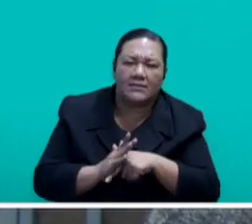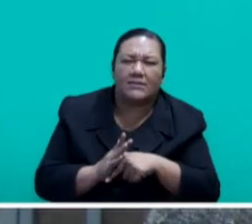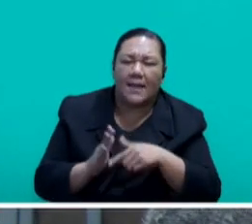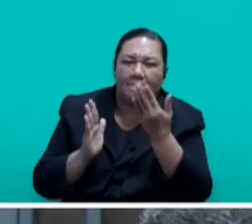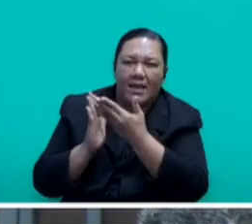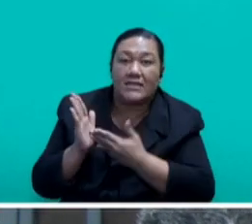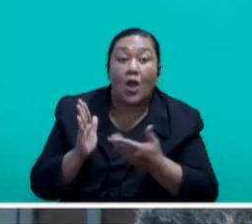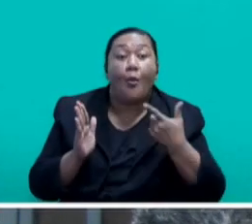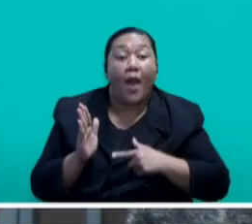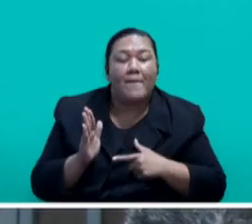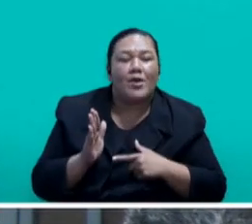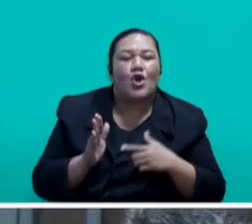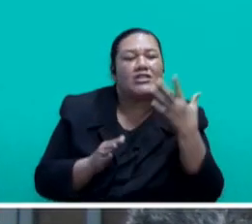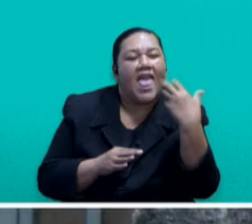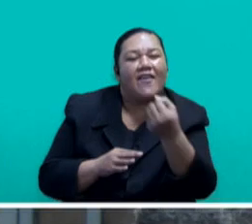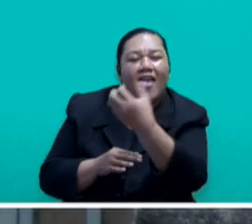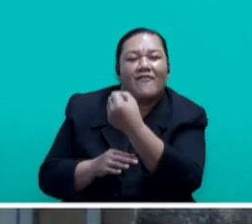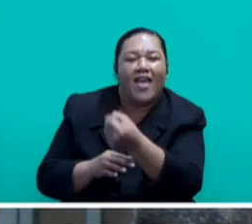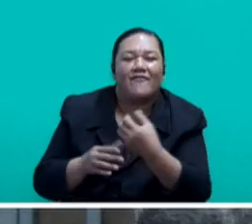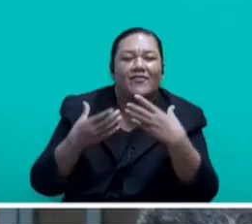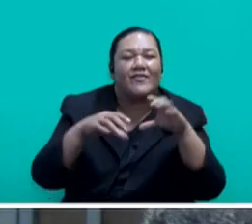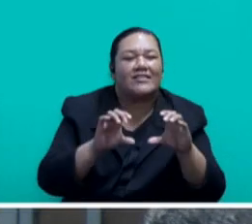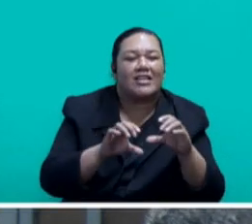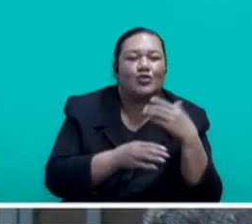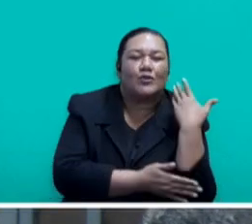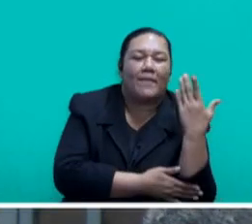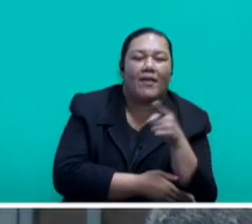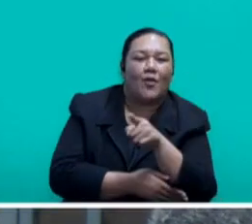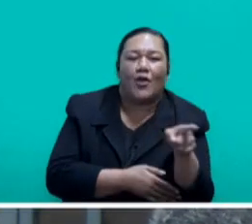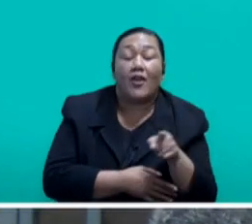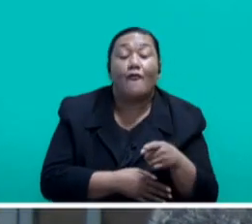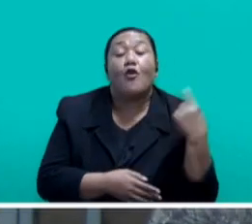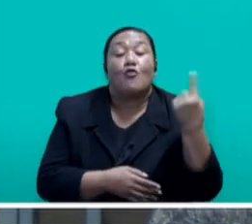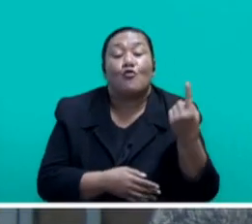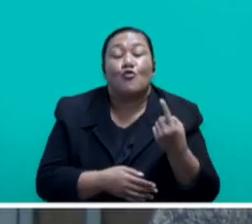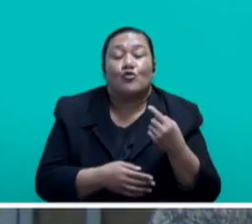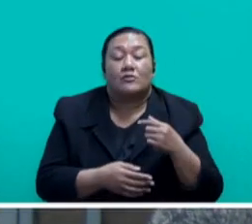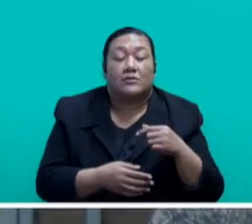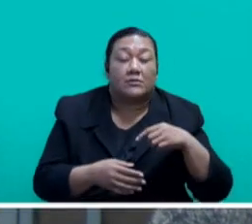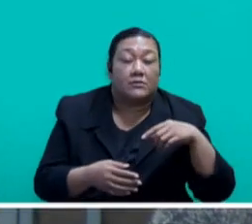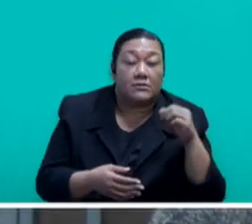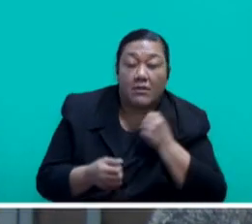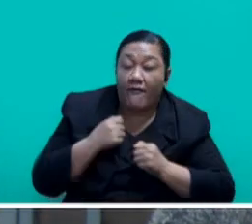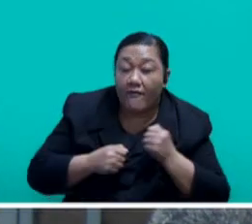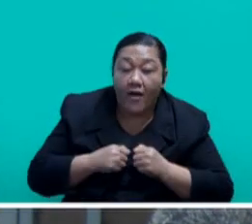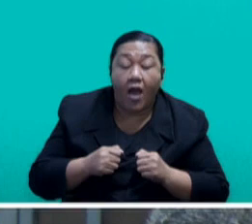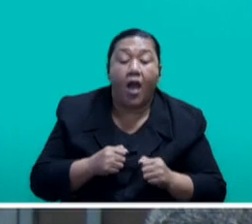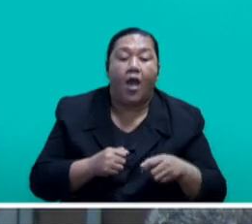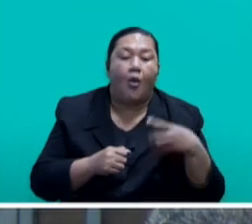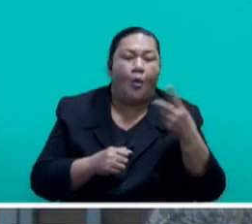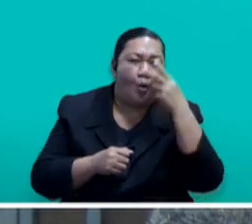on. For those who are merely struggling and are social welfare recipients or